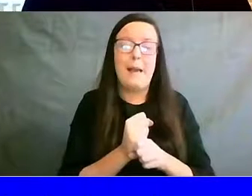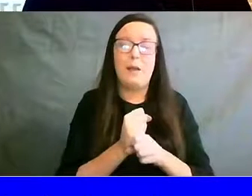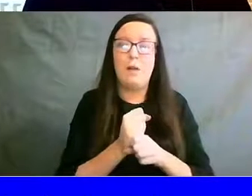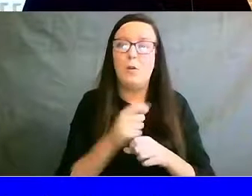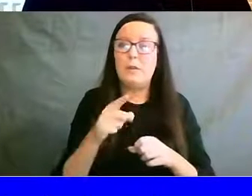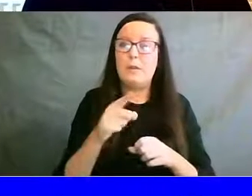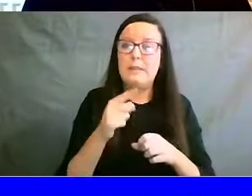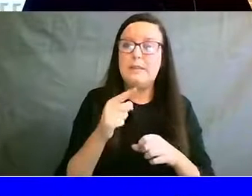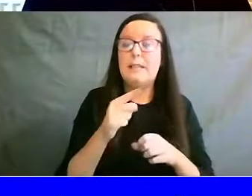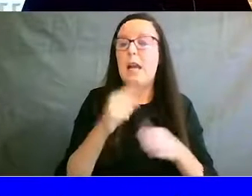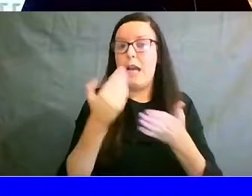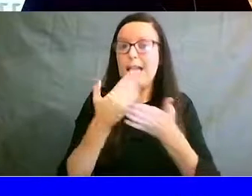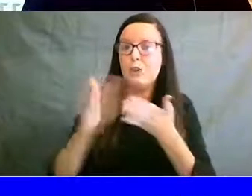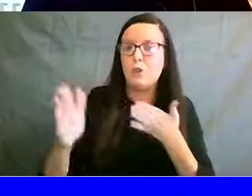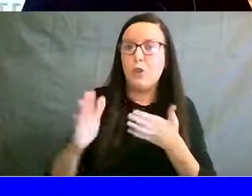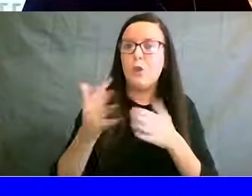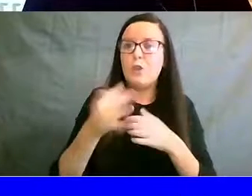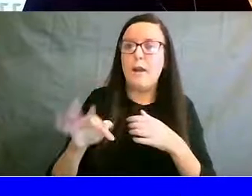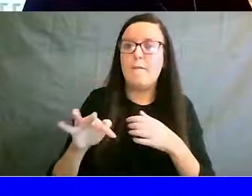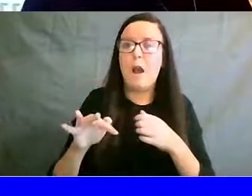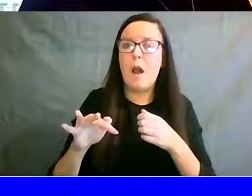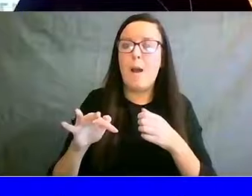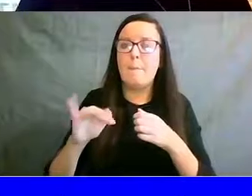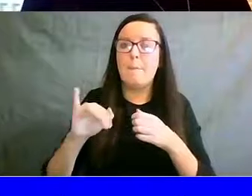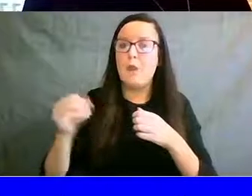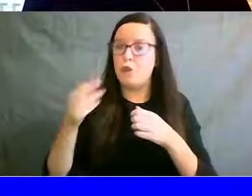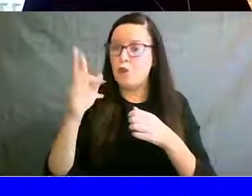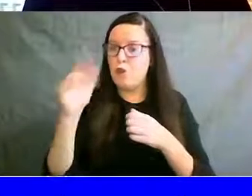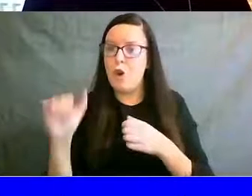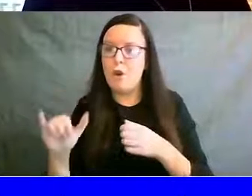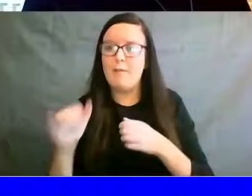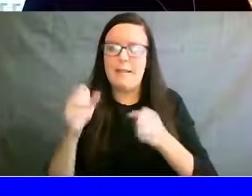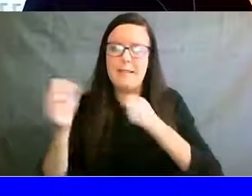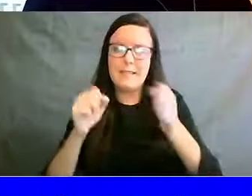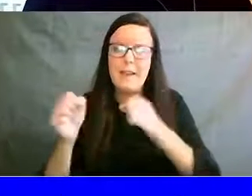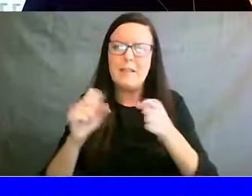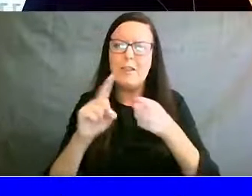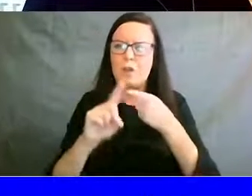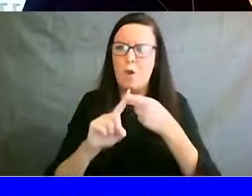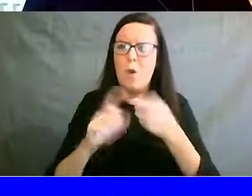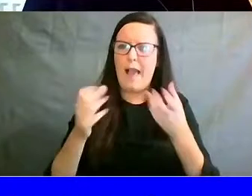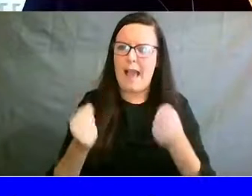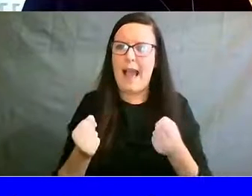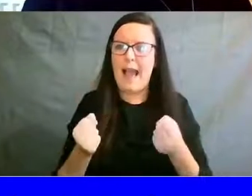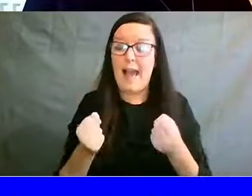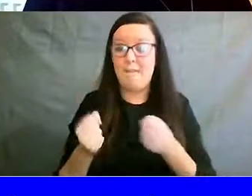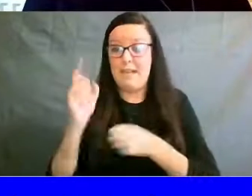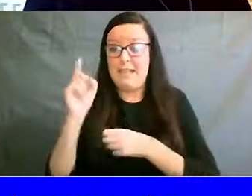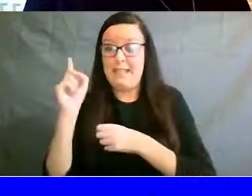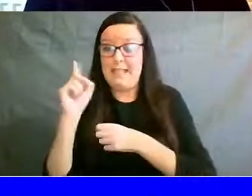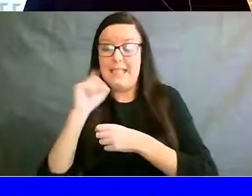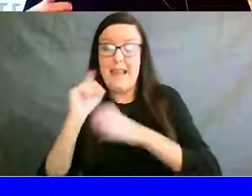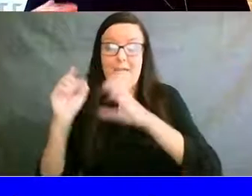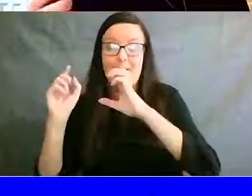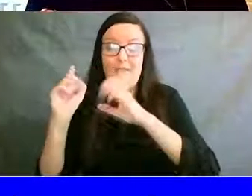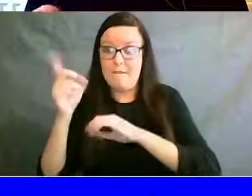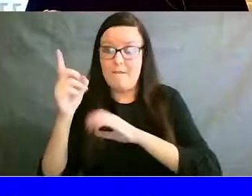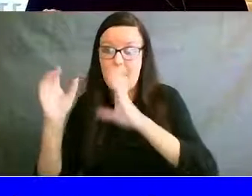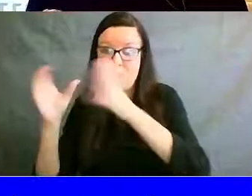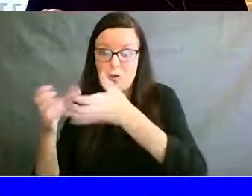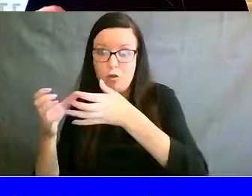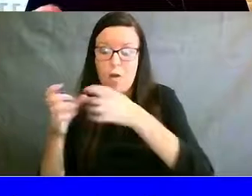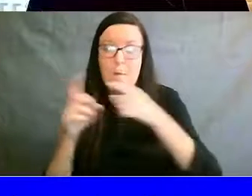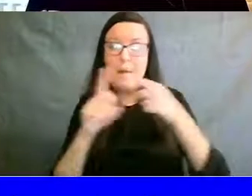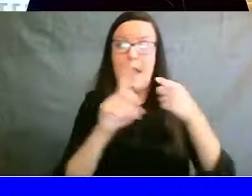makes such a difference having that interaction between the judiciary and the deaf advisory group, rather than doing me as